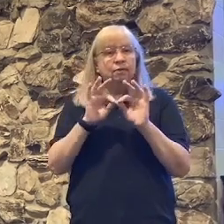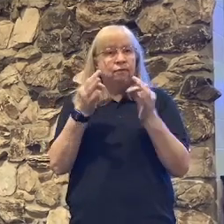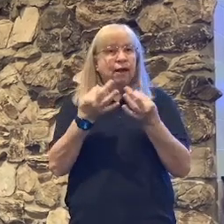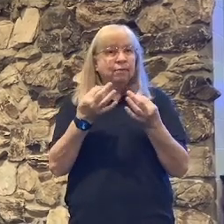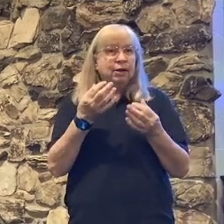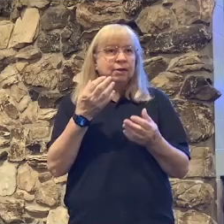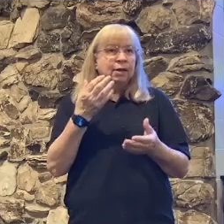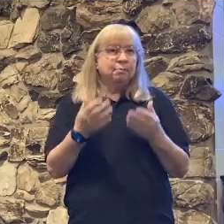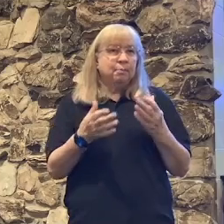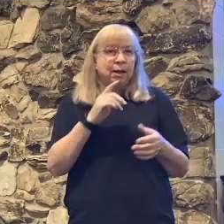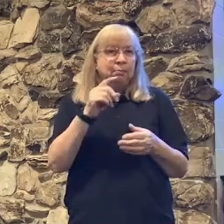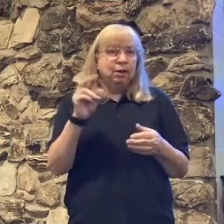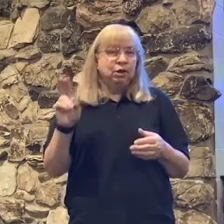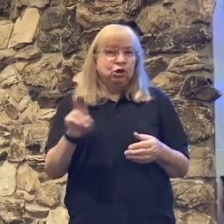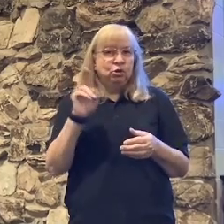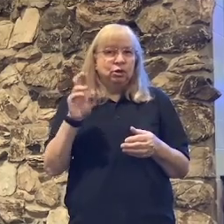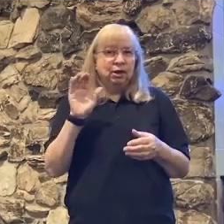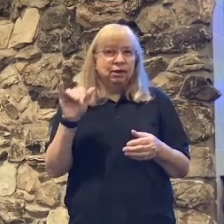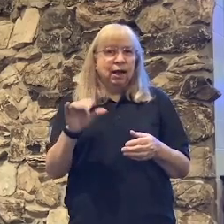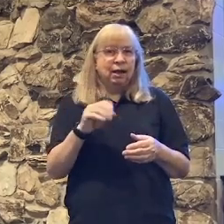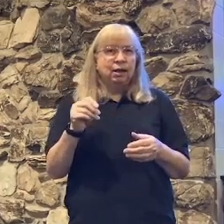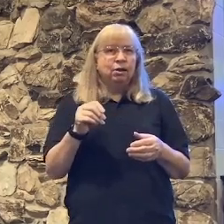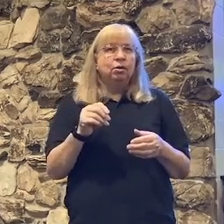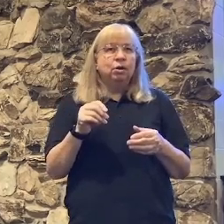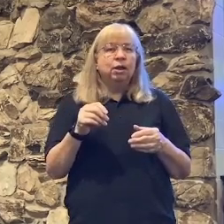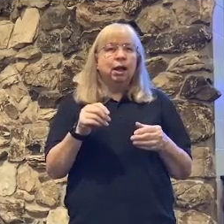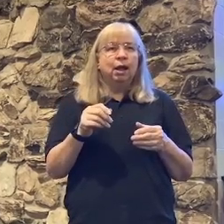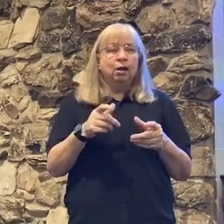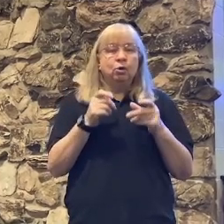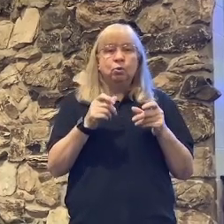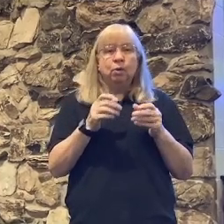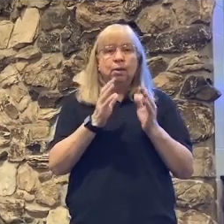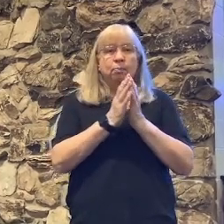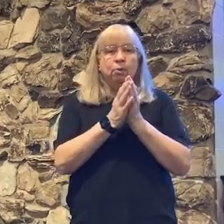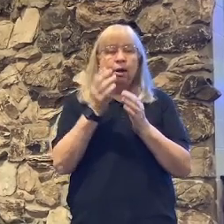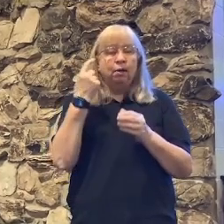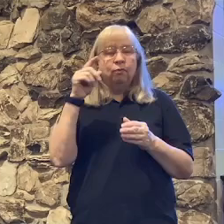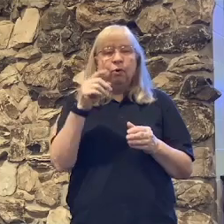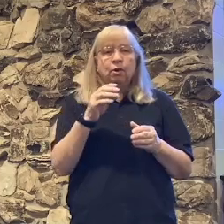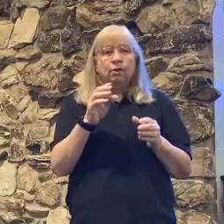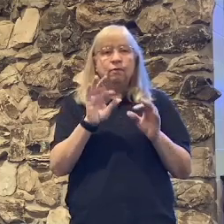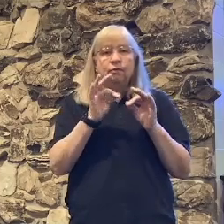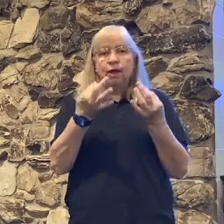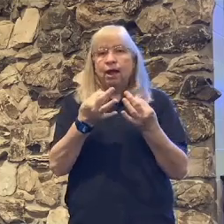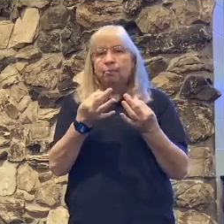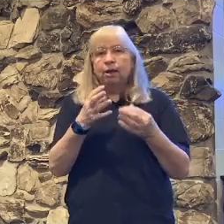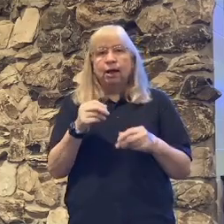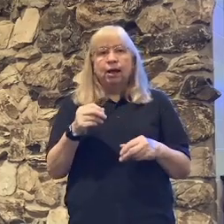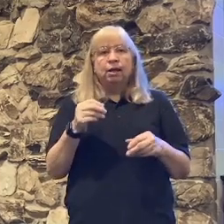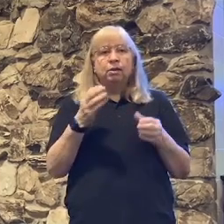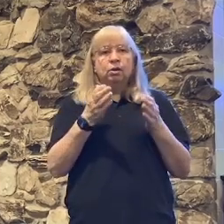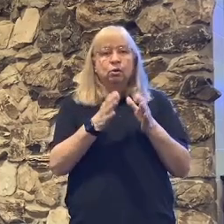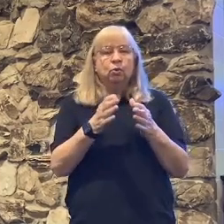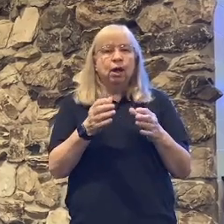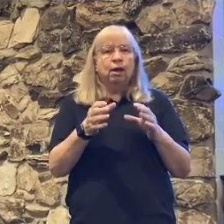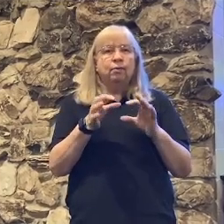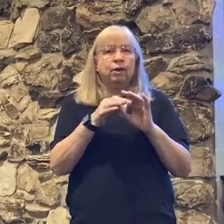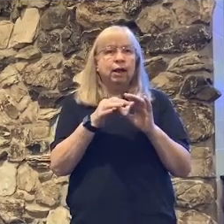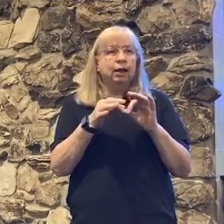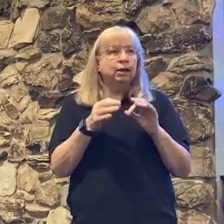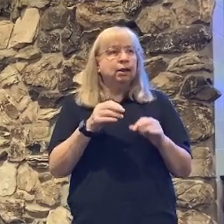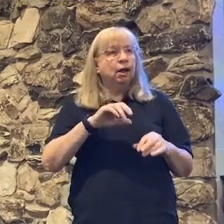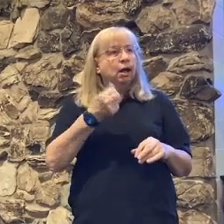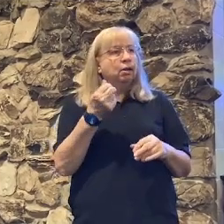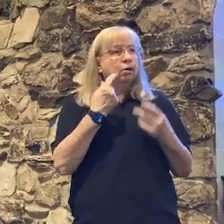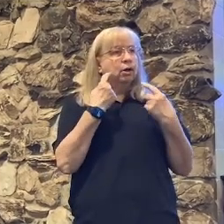be using it. And you can say a quick prayer for them, and it's a way of connecting. Are there any other